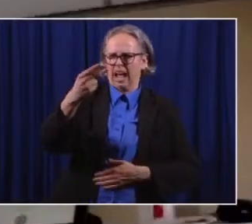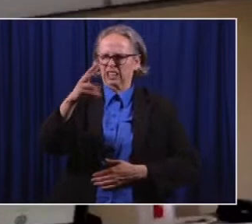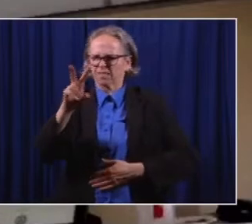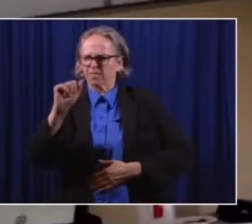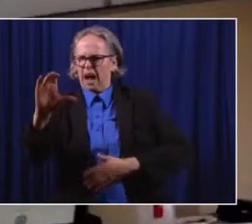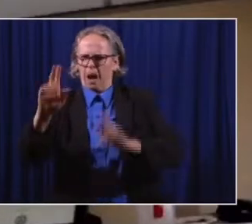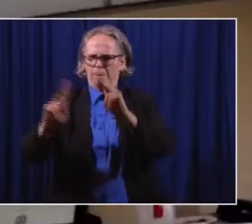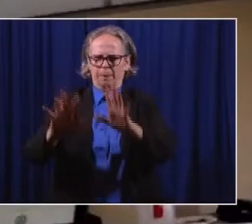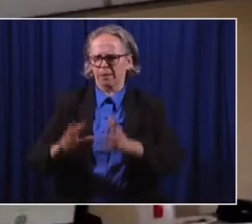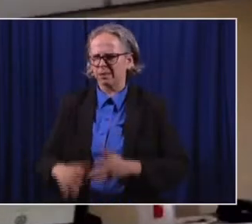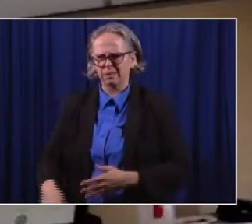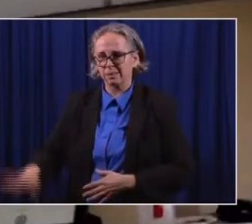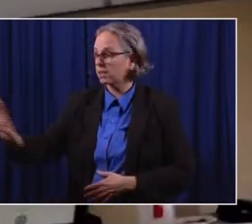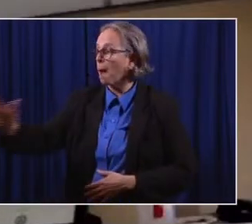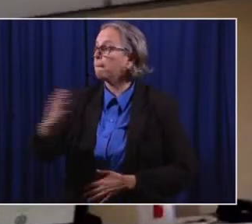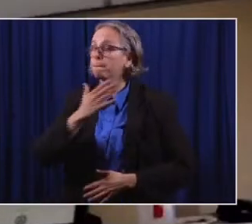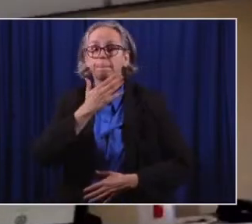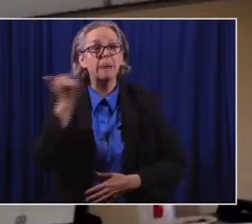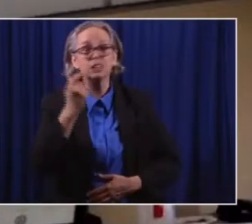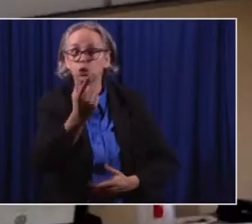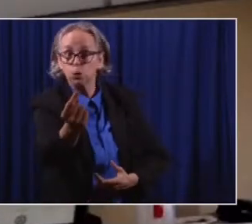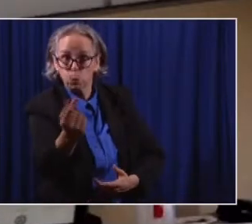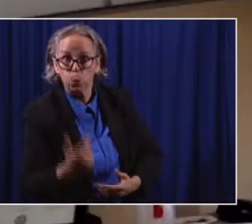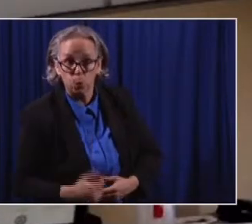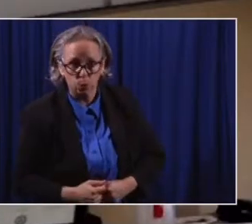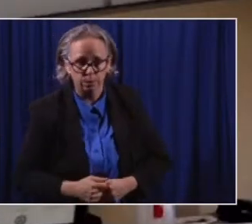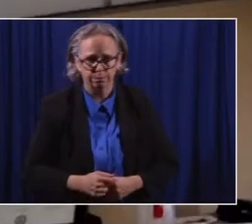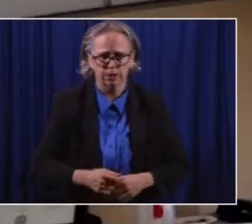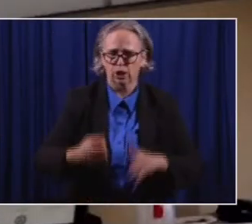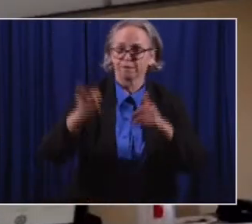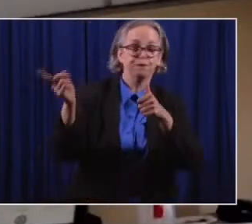way to start by taking a dive into indoor